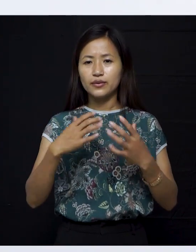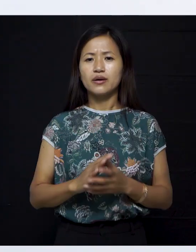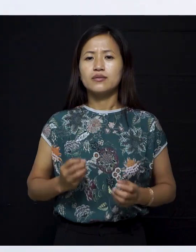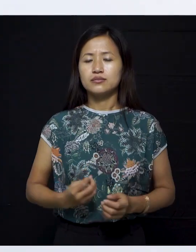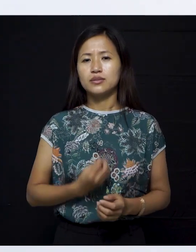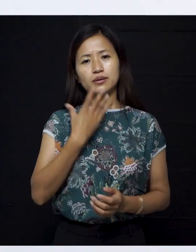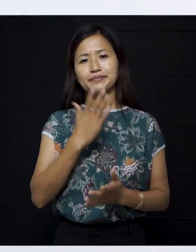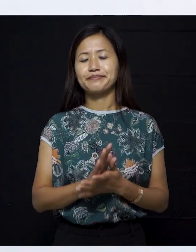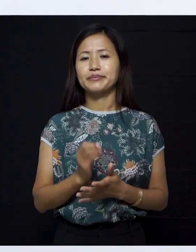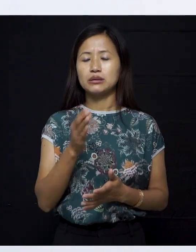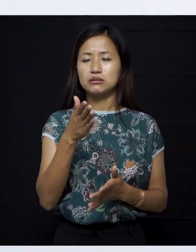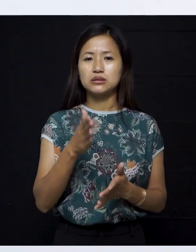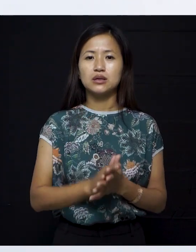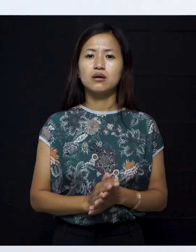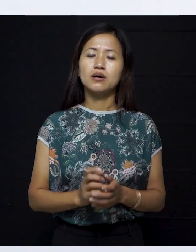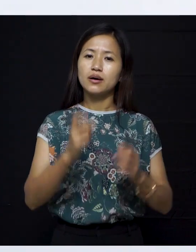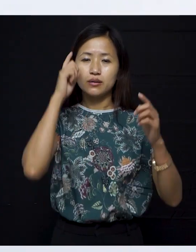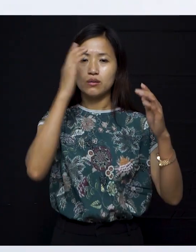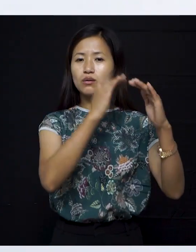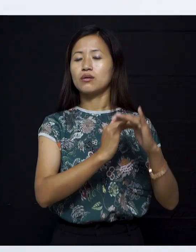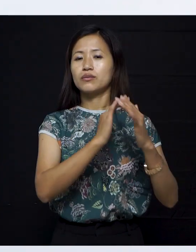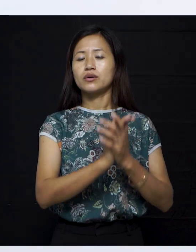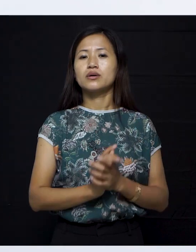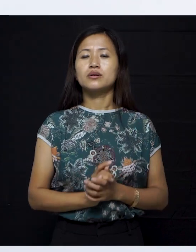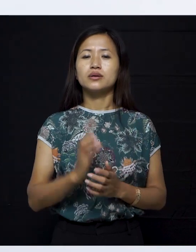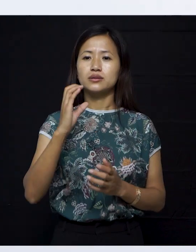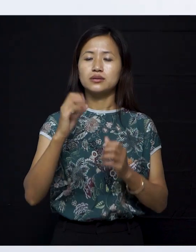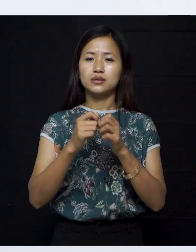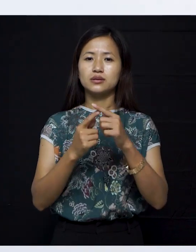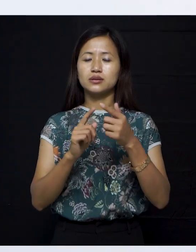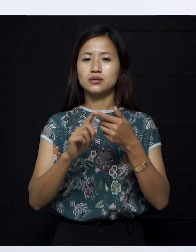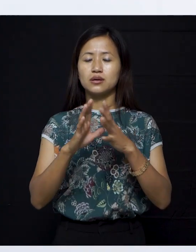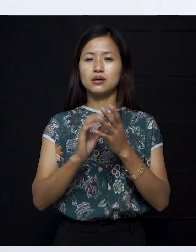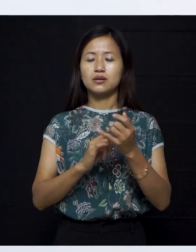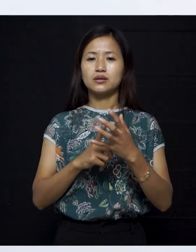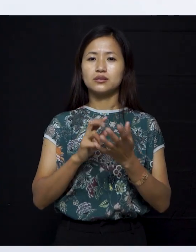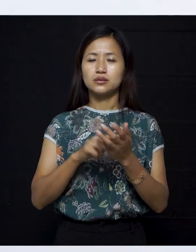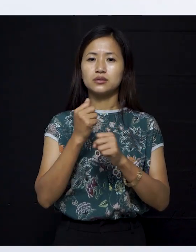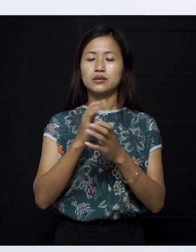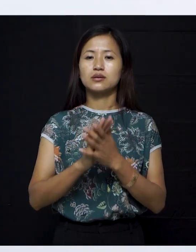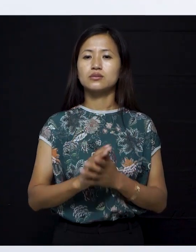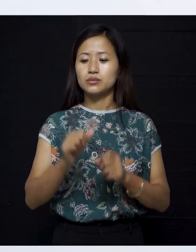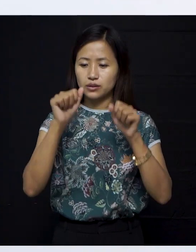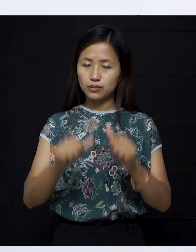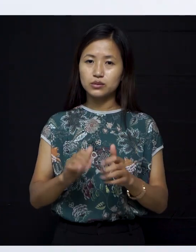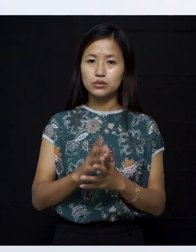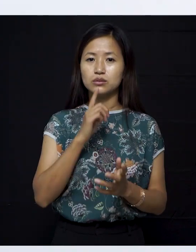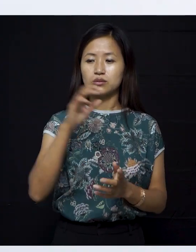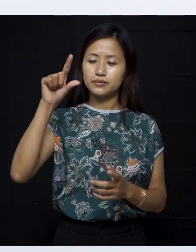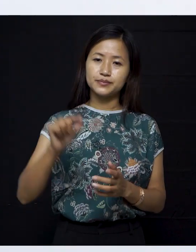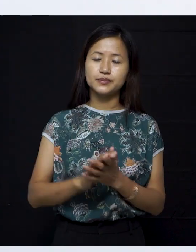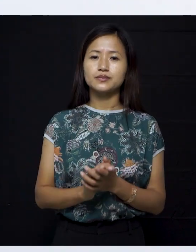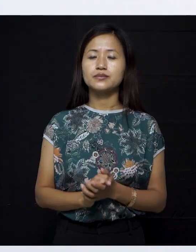this. She did not even have the hope that Kathleen would be able to do this. And she told the son